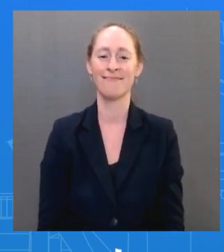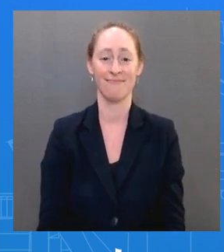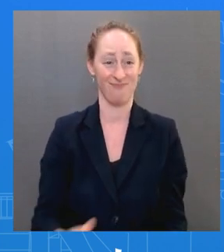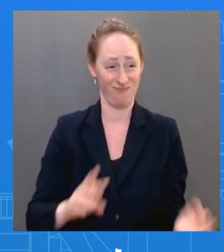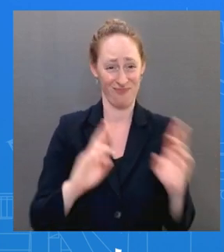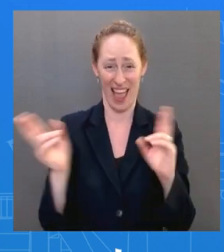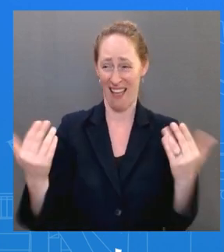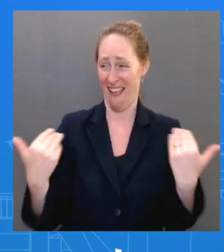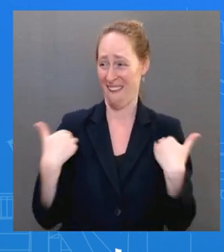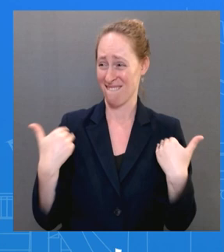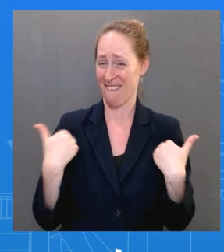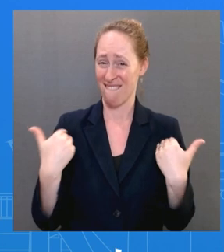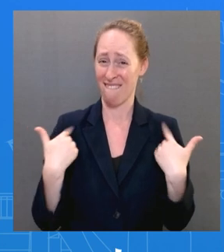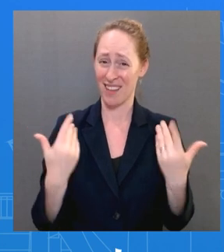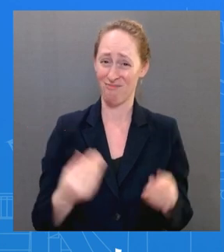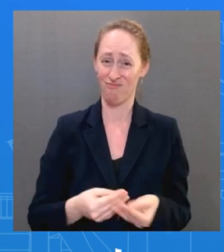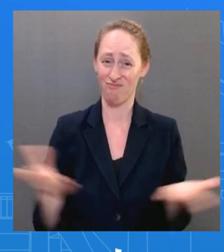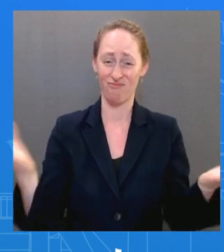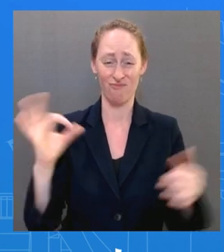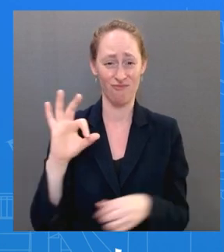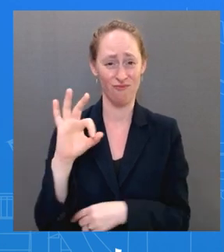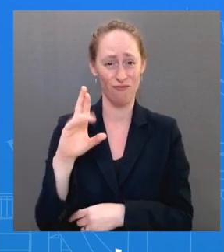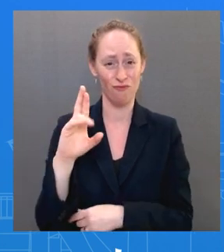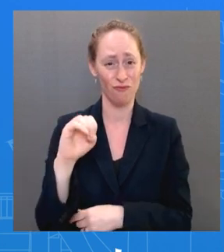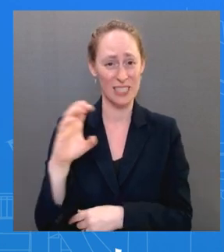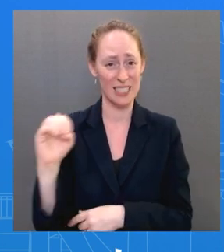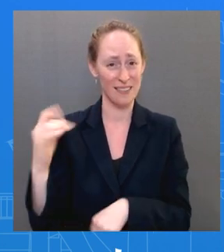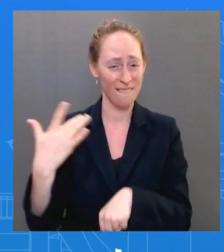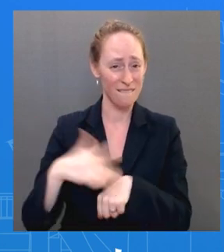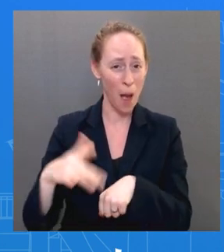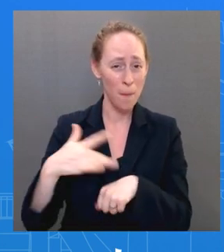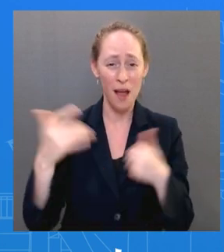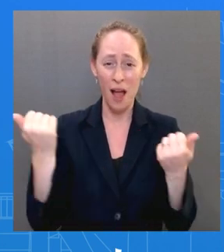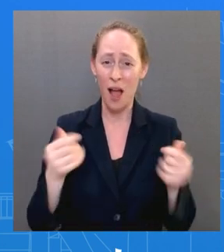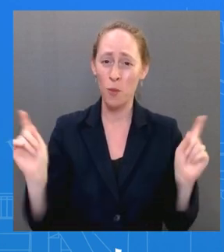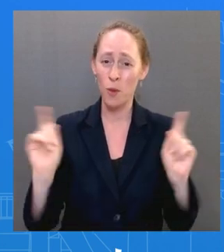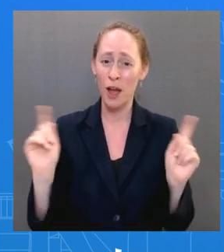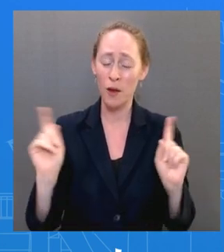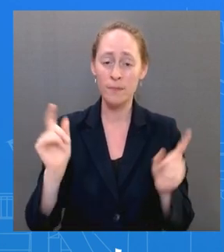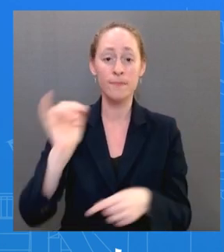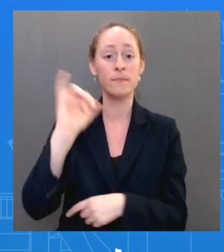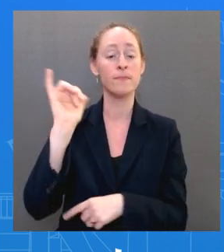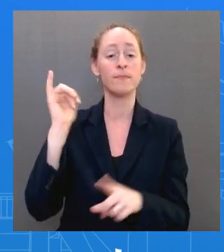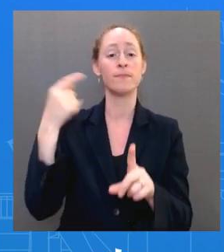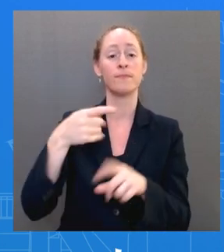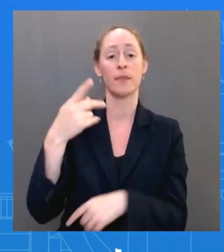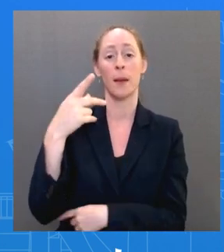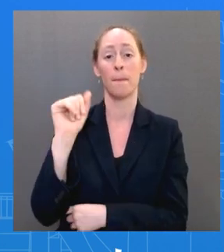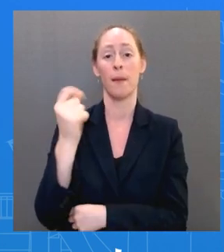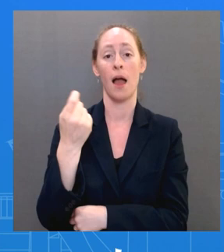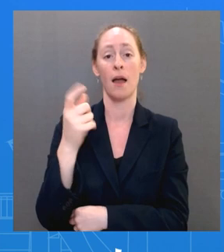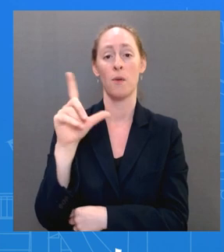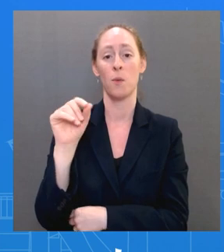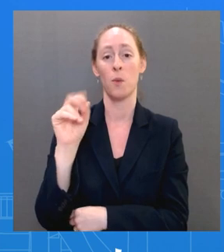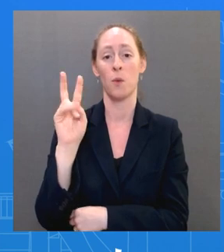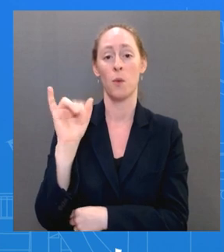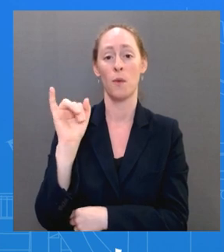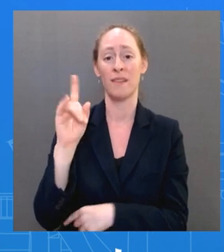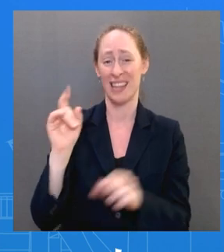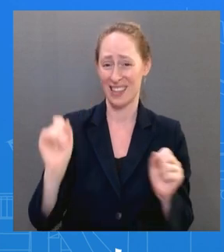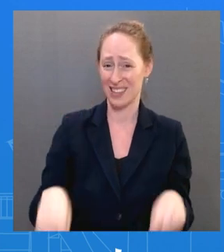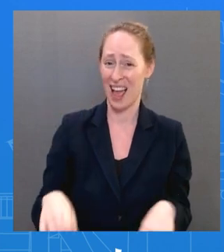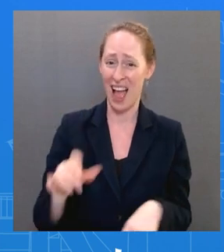powerful antiviral we've made available at 42,000 locations, including local pharmacies across the